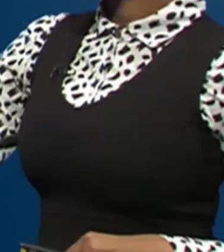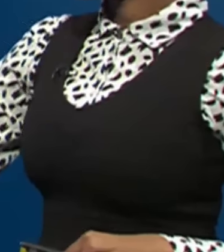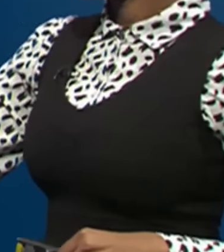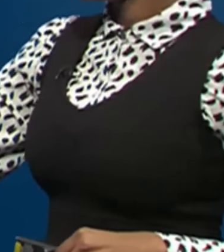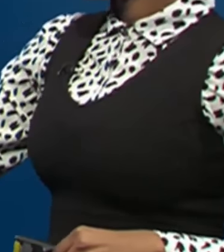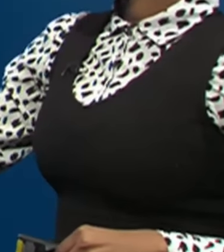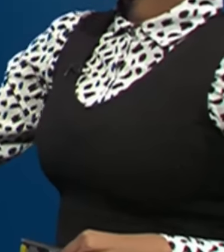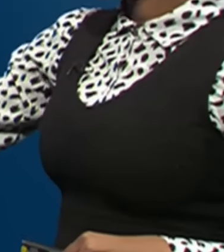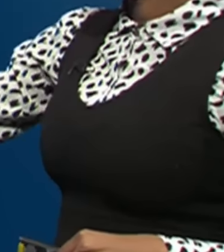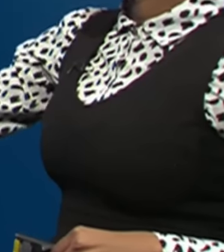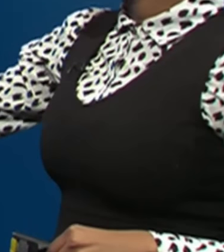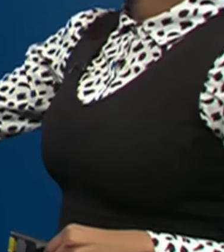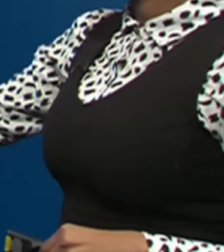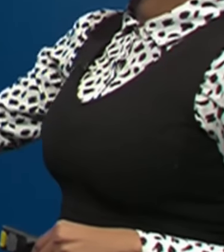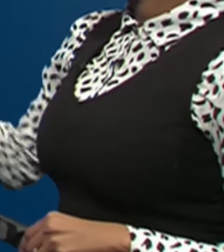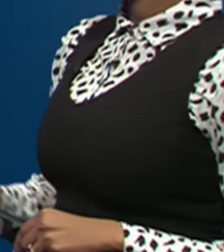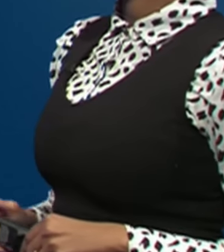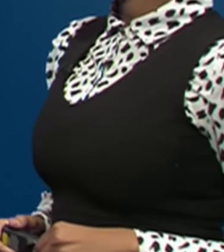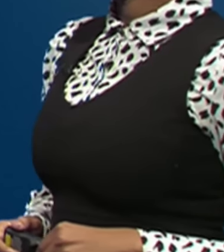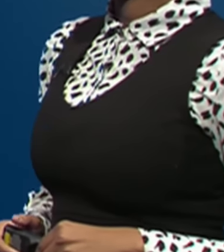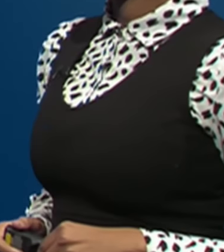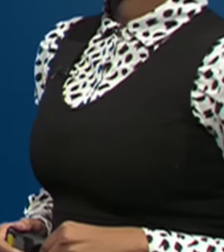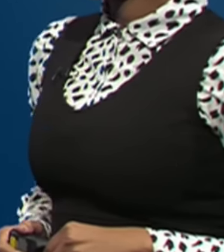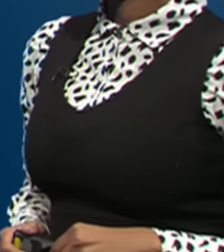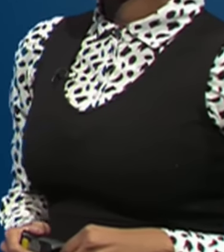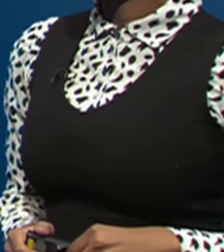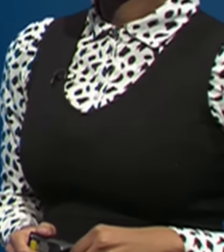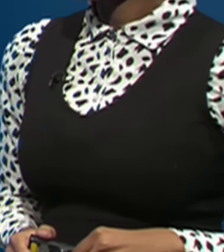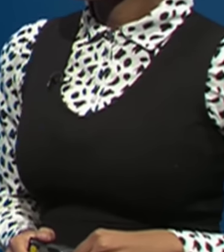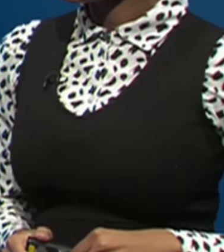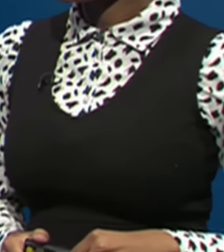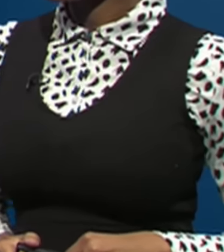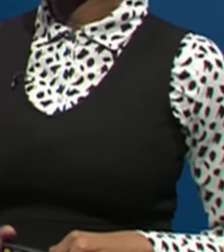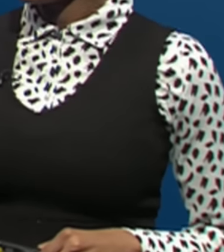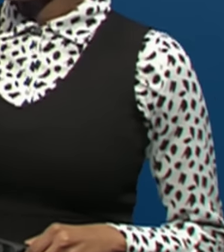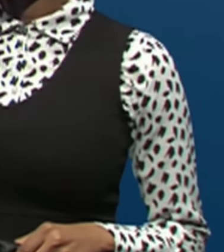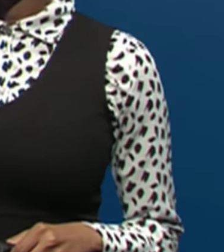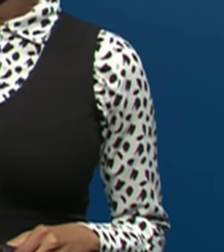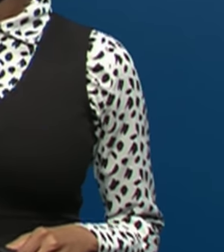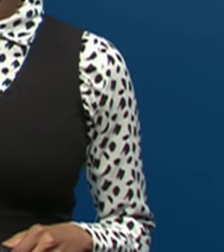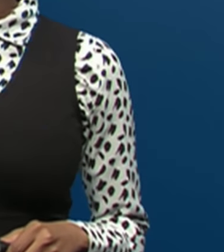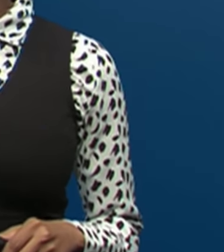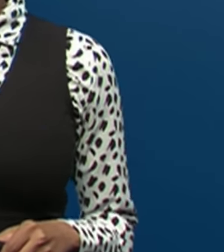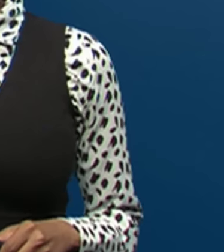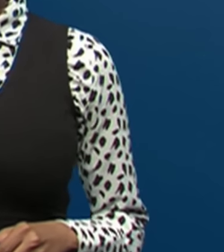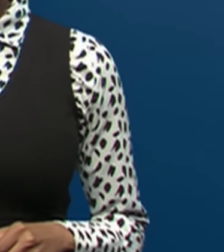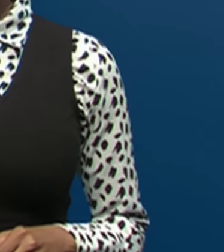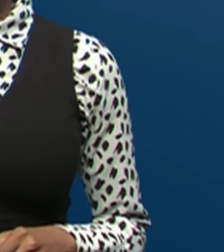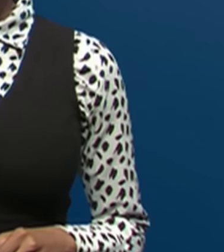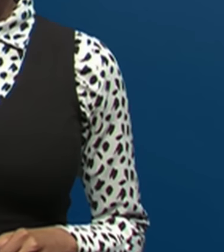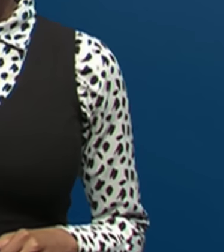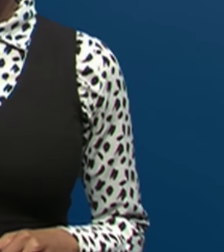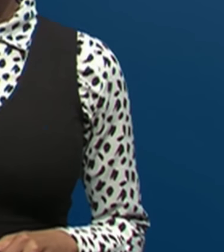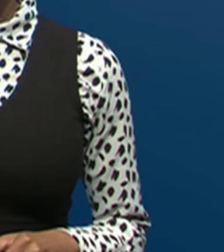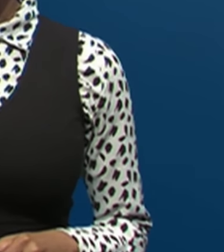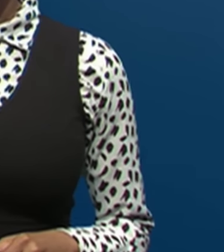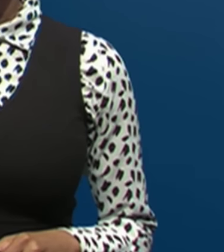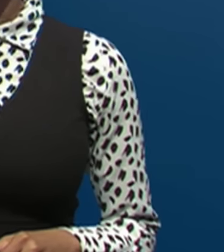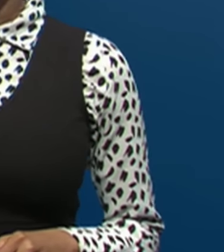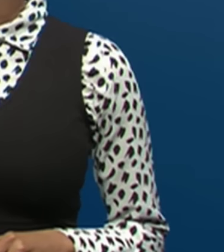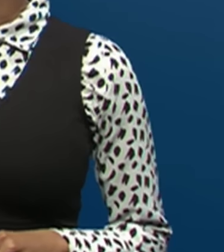KwaZulu Natal re lebelela gape Ulundi ka digata di le 16 go ya go di le 26 re lebelela ko Kokstad ka digata di le 10 go ya go di